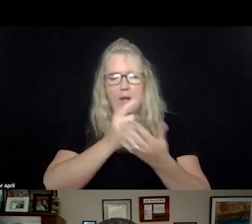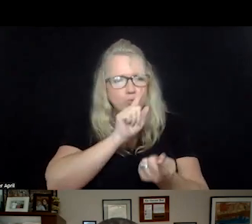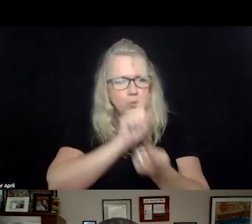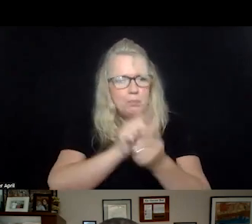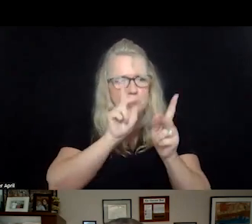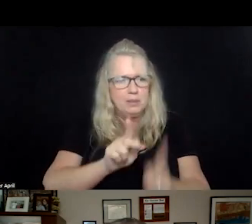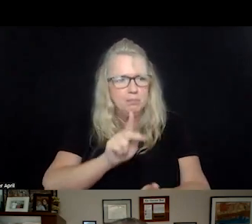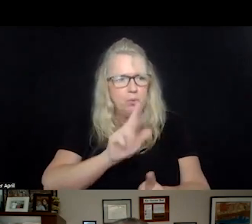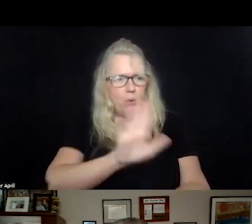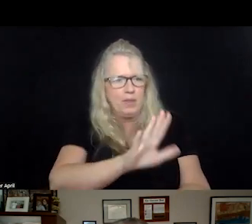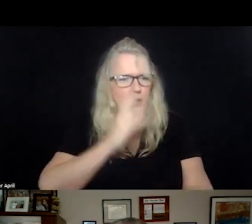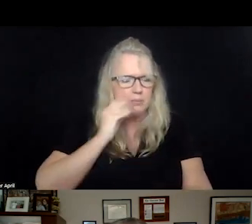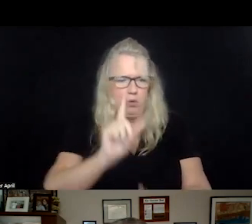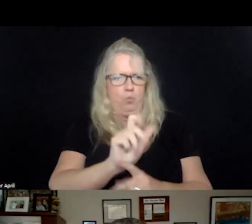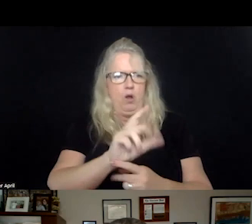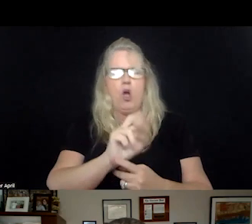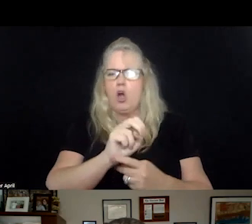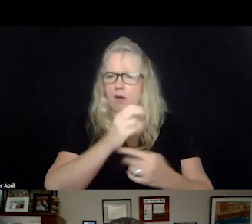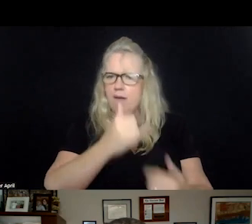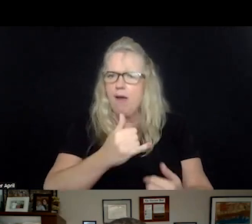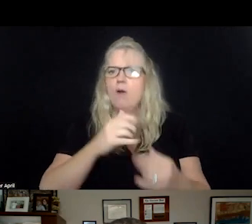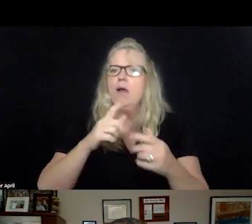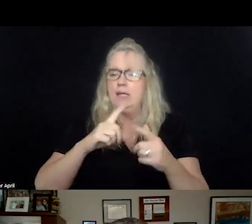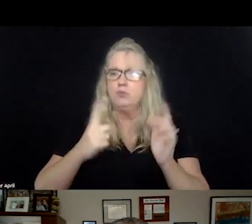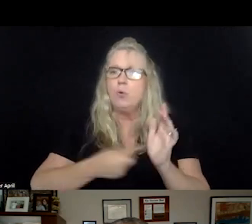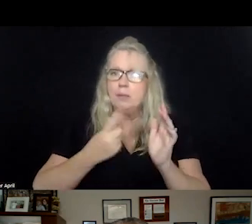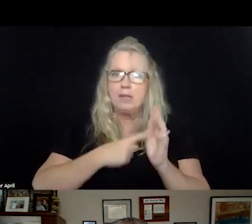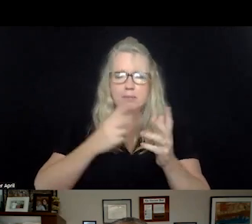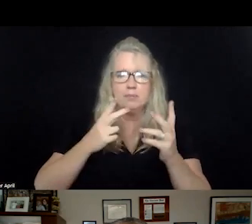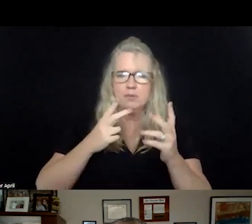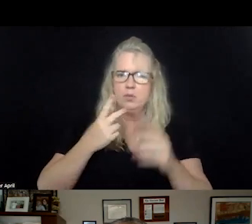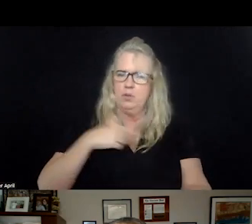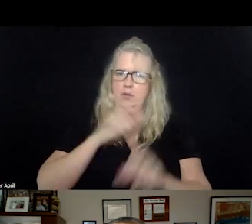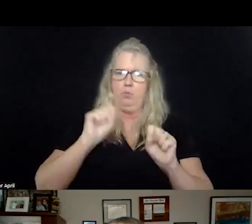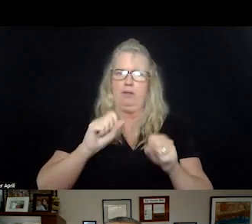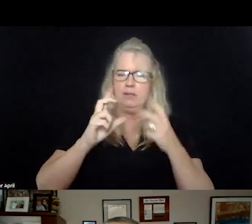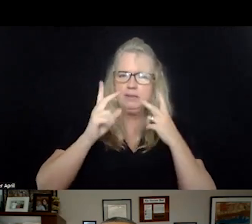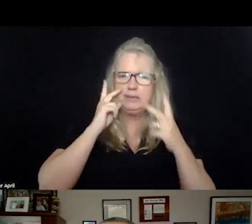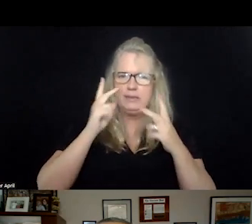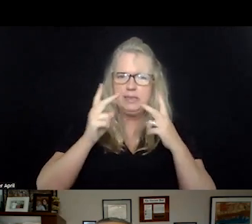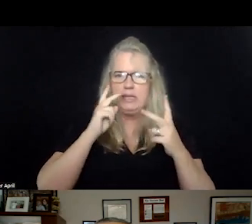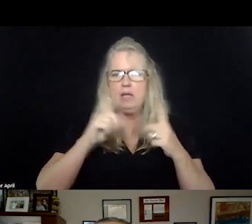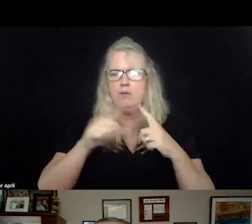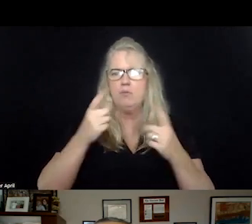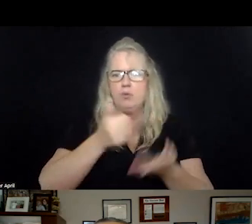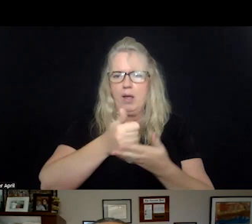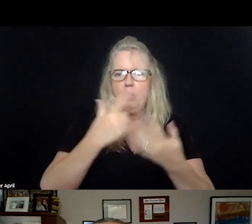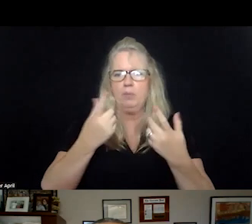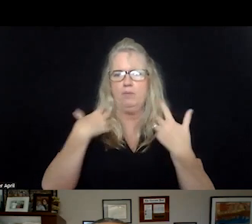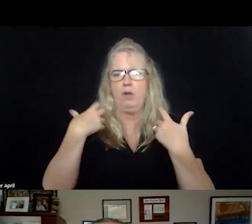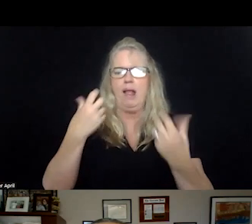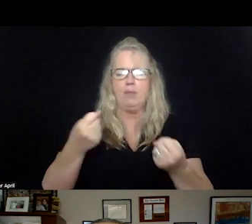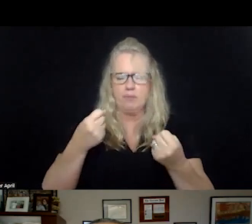are, and to recognize that sometimes we can, in moving healthcare forward, we can